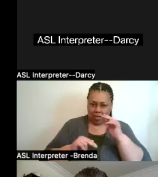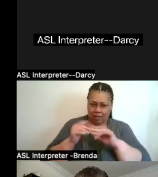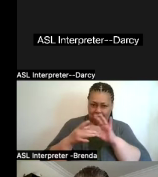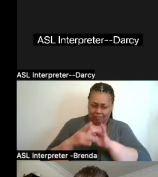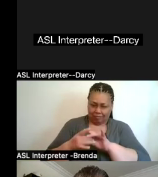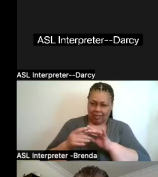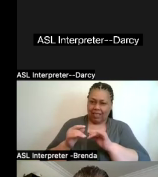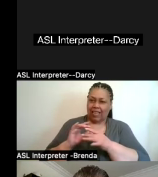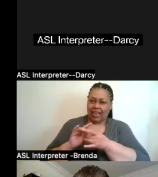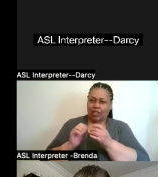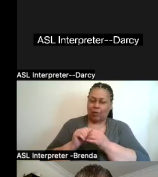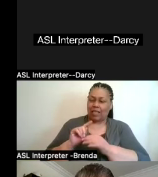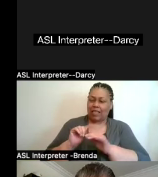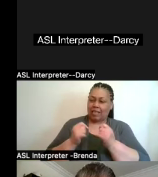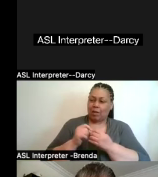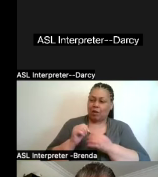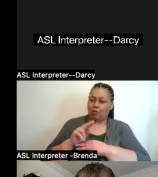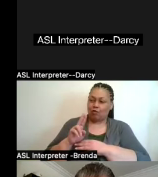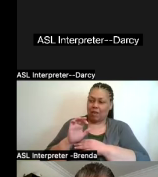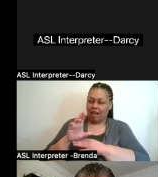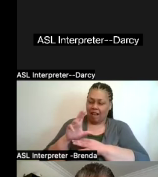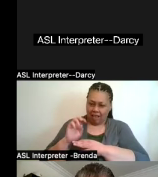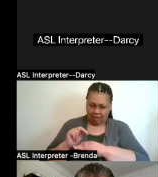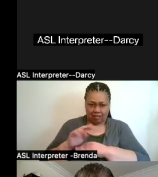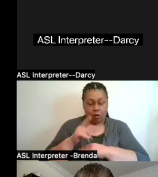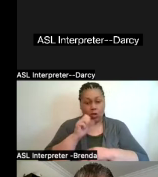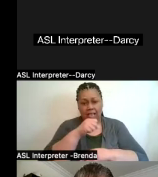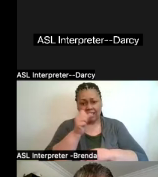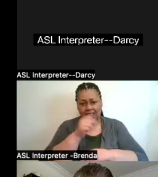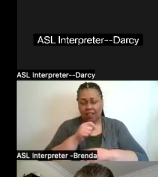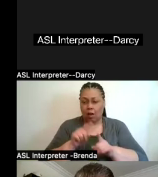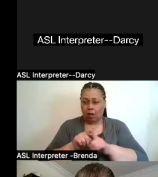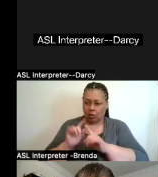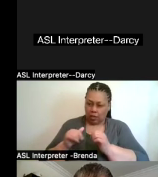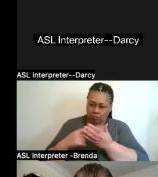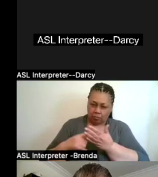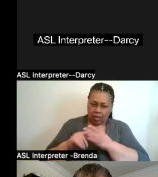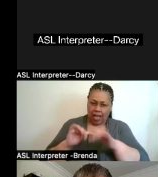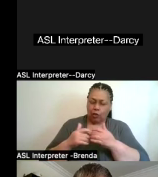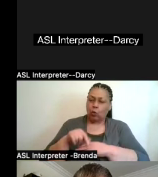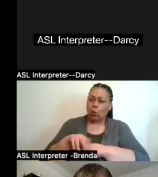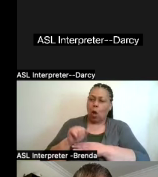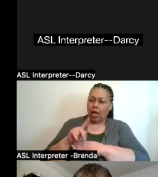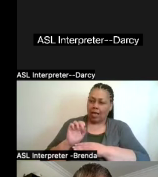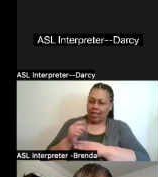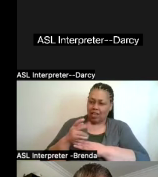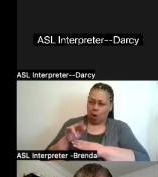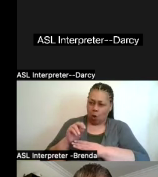Rubicon and ECA and all, and also can talk about how to do a Quake Heroes event.